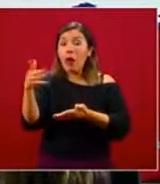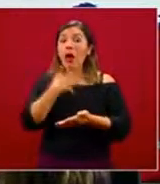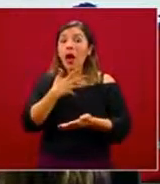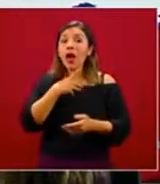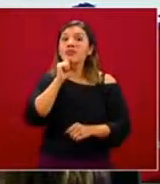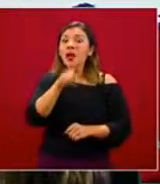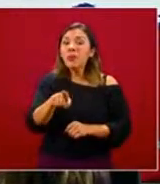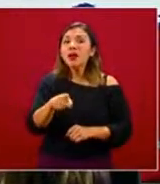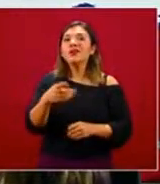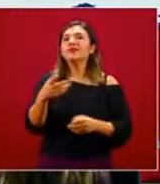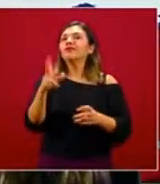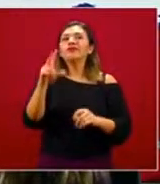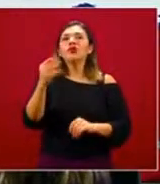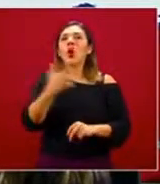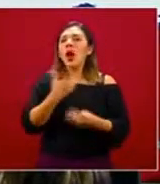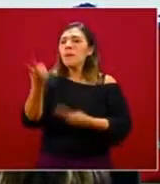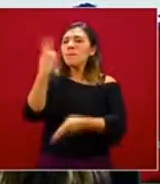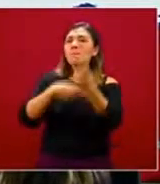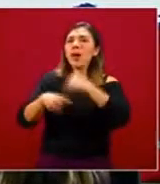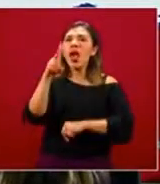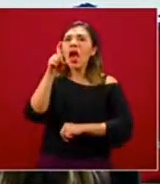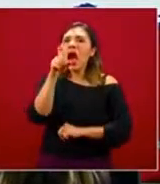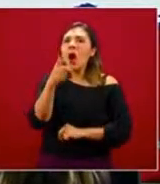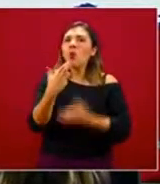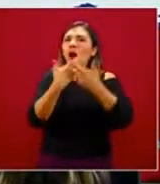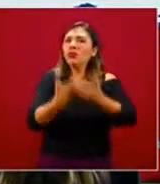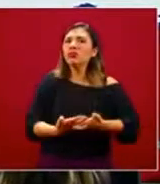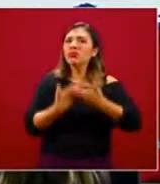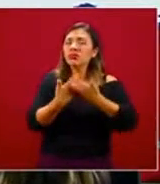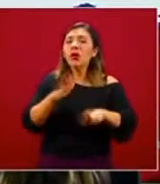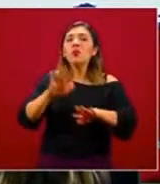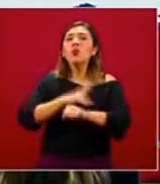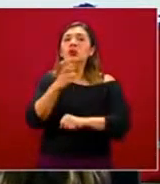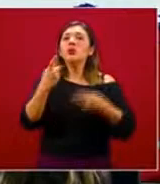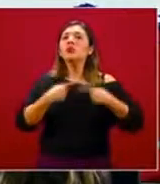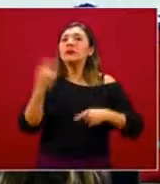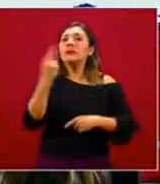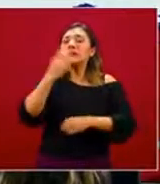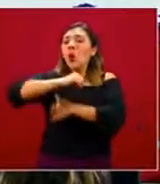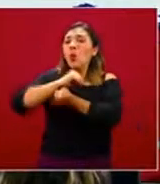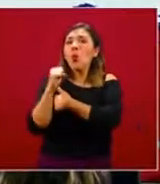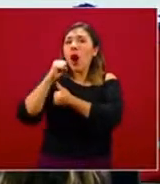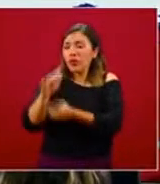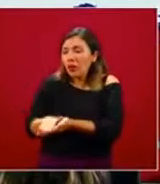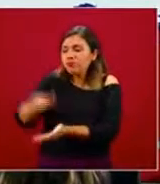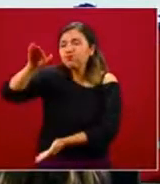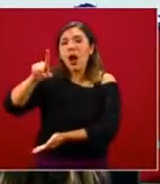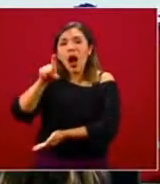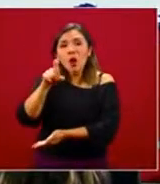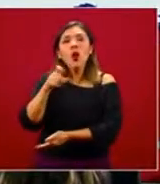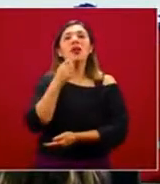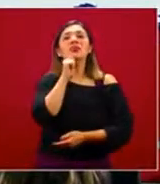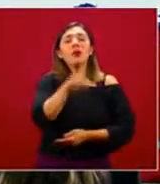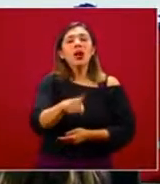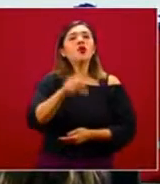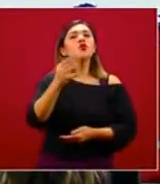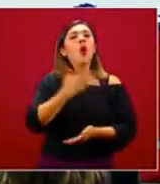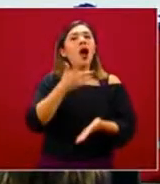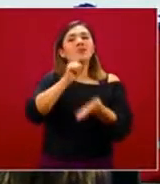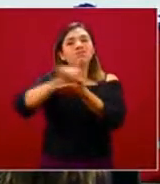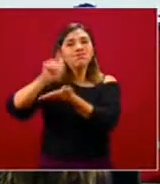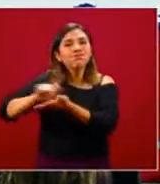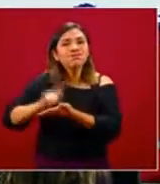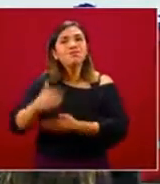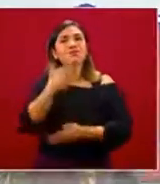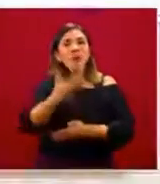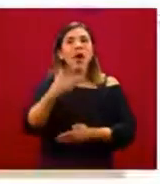marginalized areas of cities where there are lack of water resources,